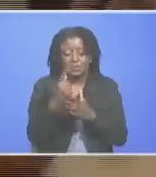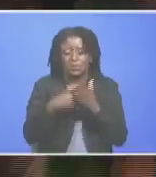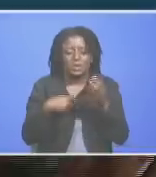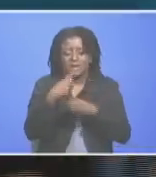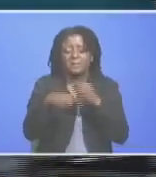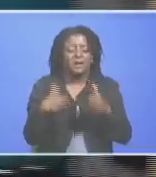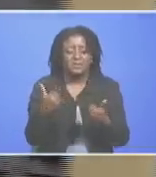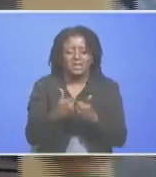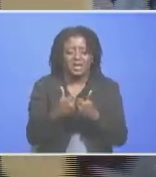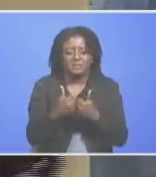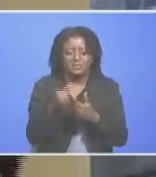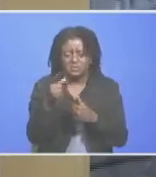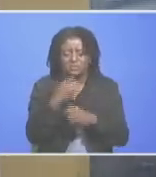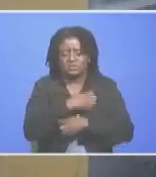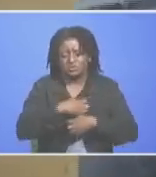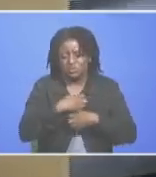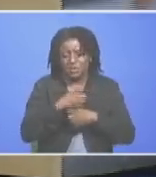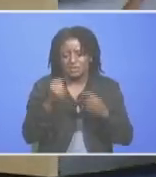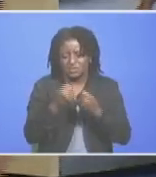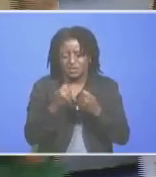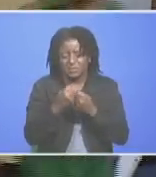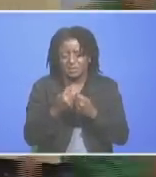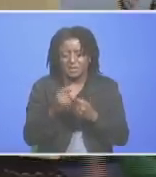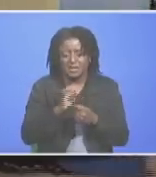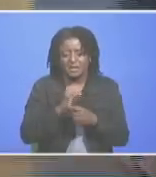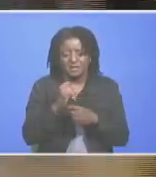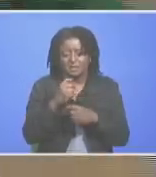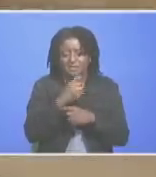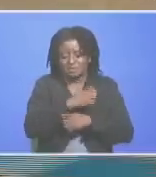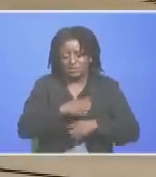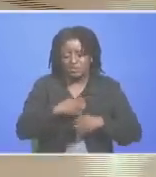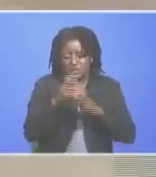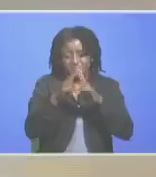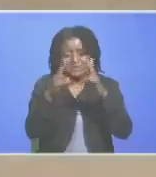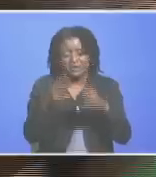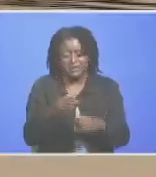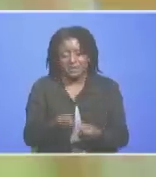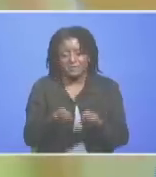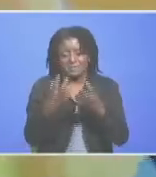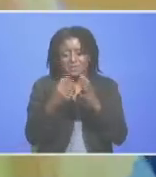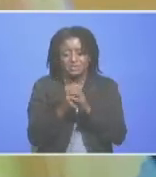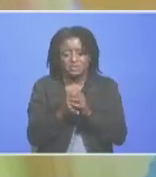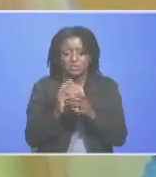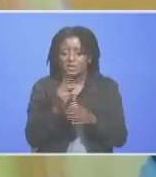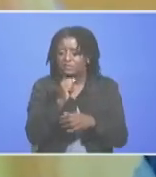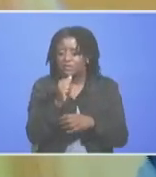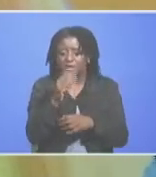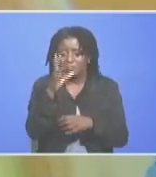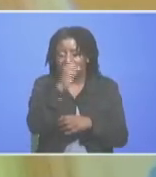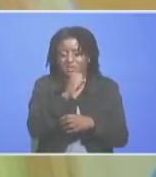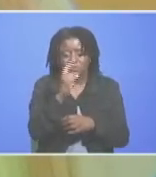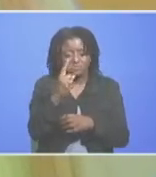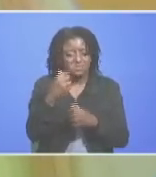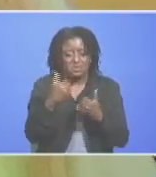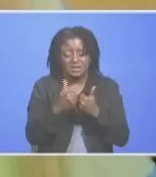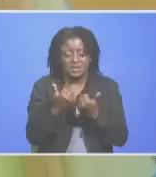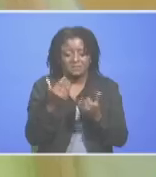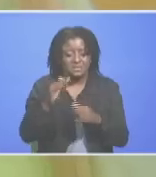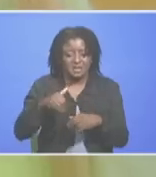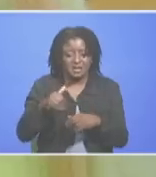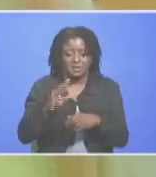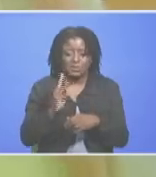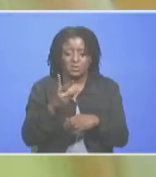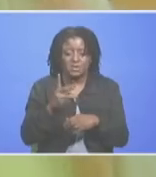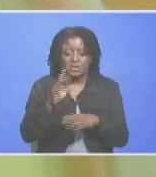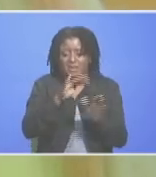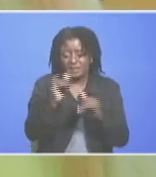Have you been enjoying the tournament so far? I've enjoyed it very much. We hadn't missed the game yet. It's been great. We hate to leave tomorrow,